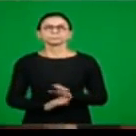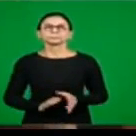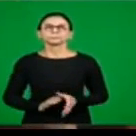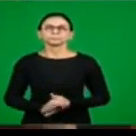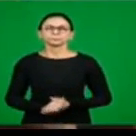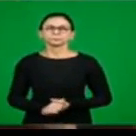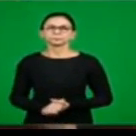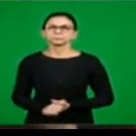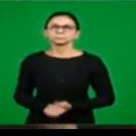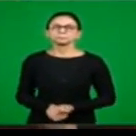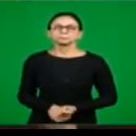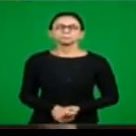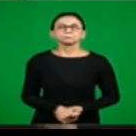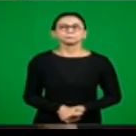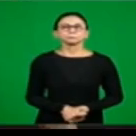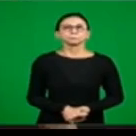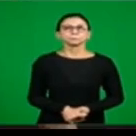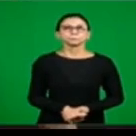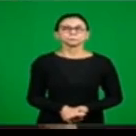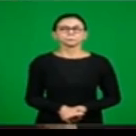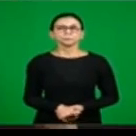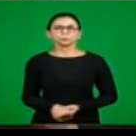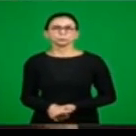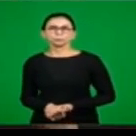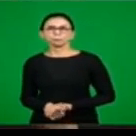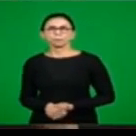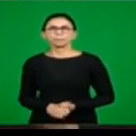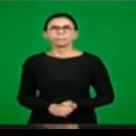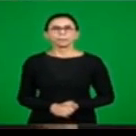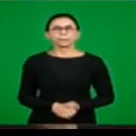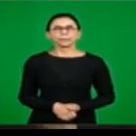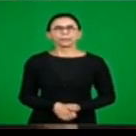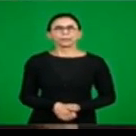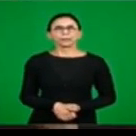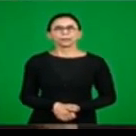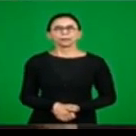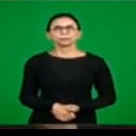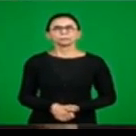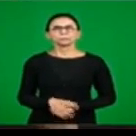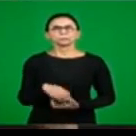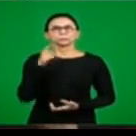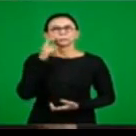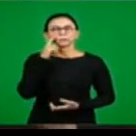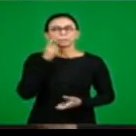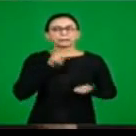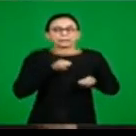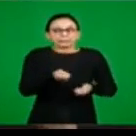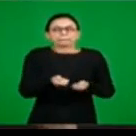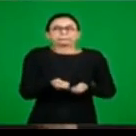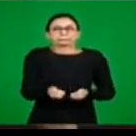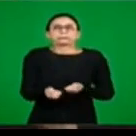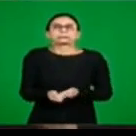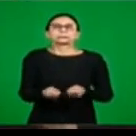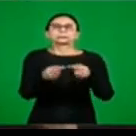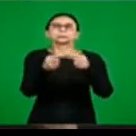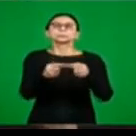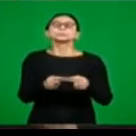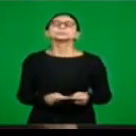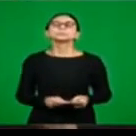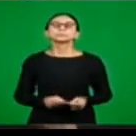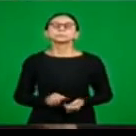on the earth. So the answer is given. So the word temptation, to tempt, we have already saw, is related